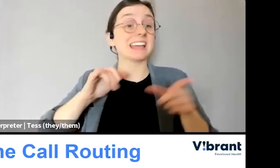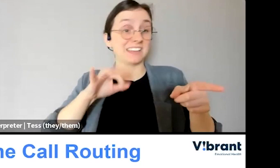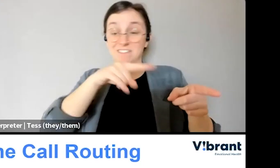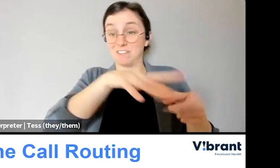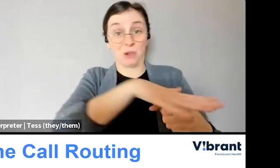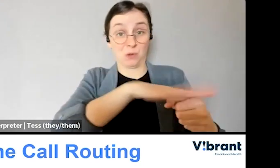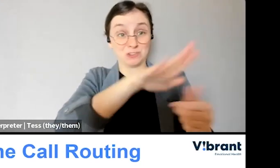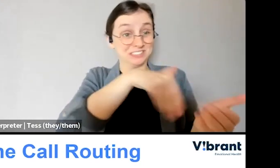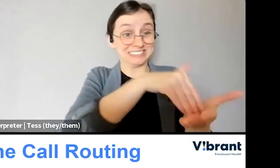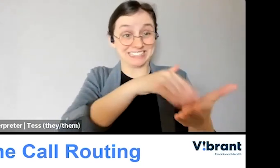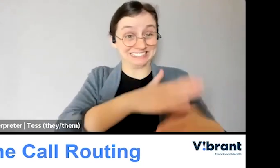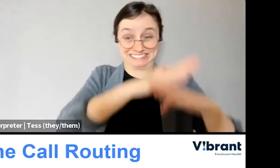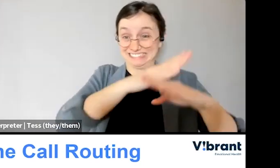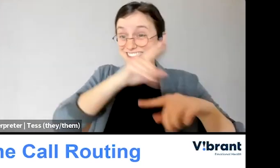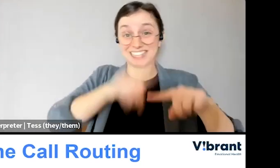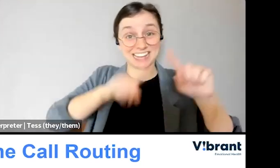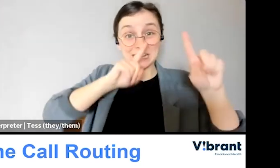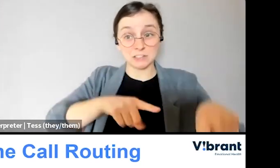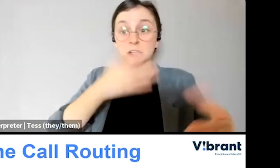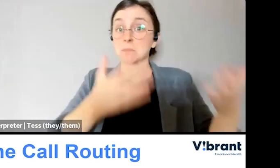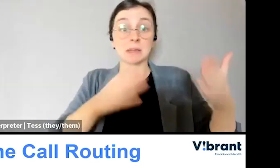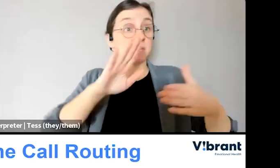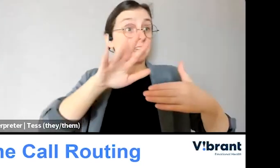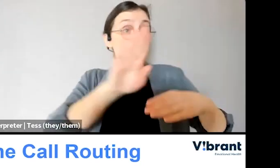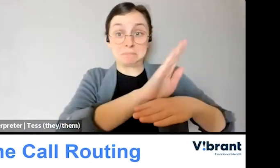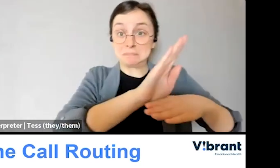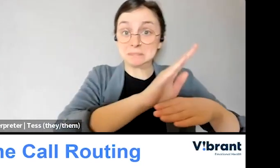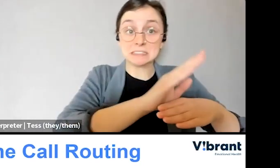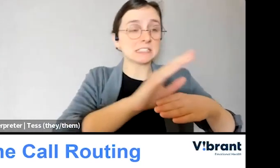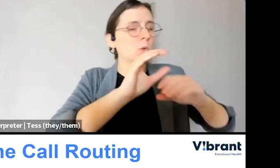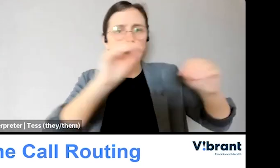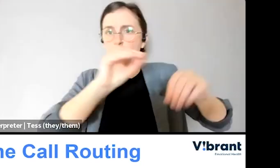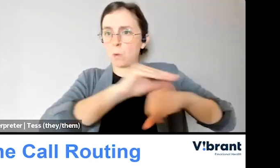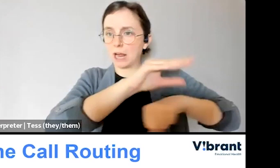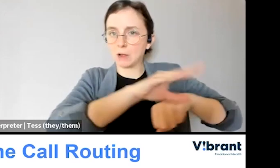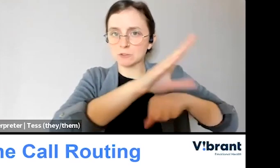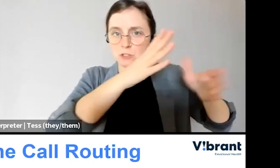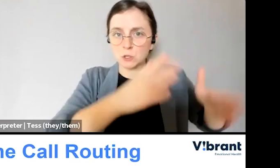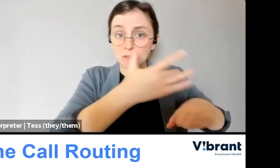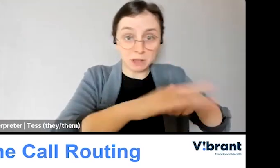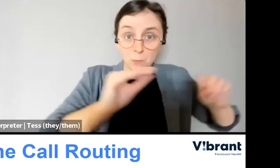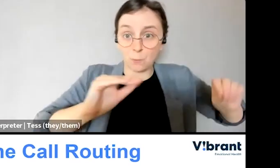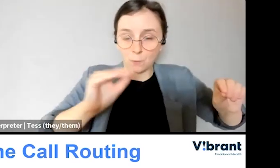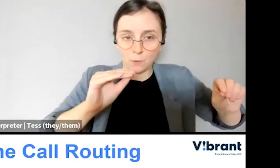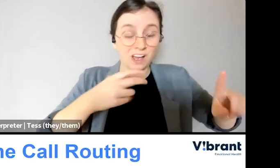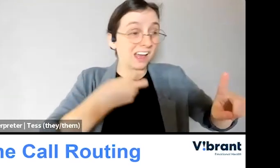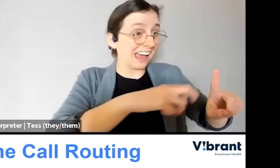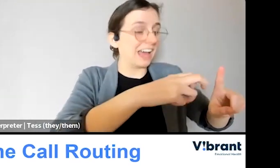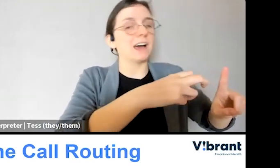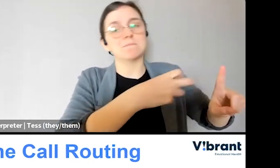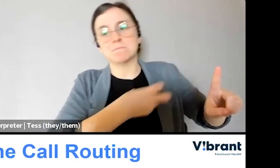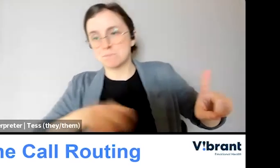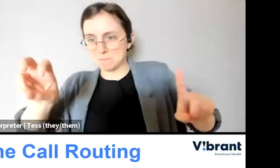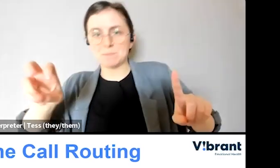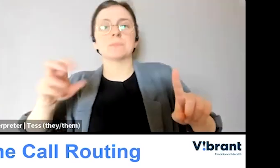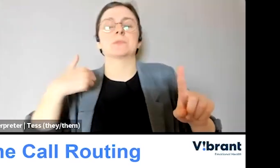is not able to get to the call, perhaps all the counselors are on the line, then we also have a national call backup